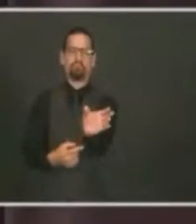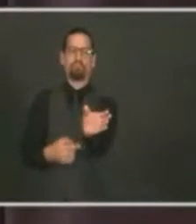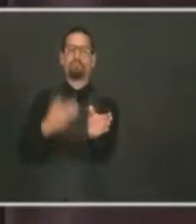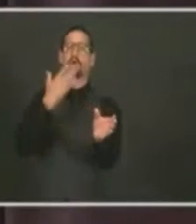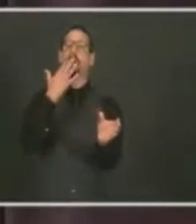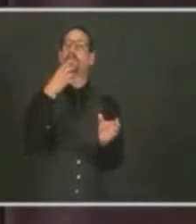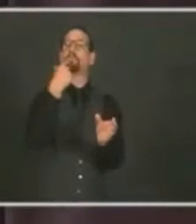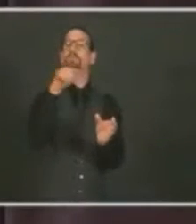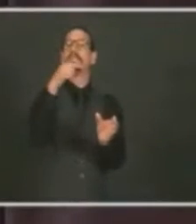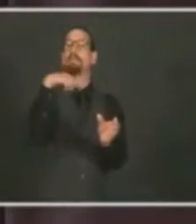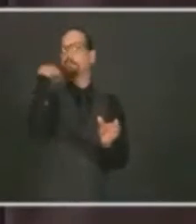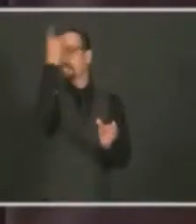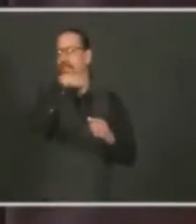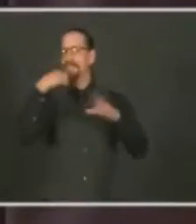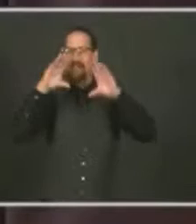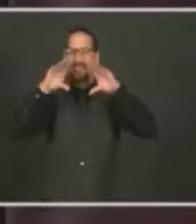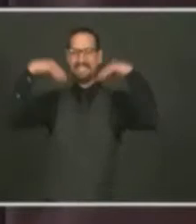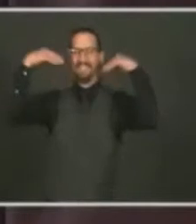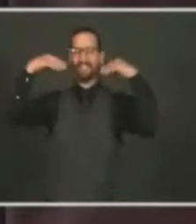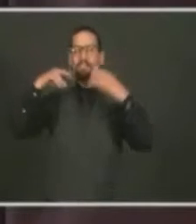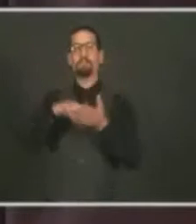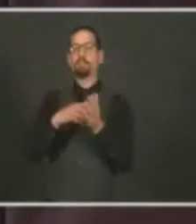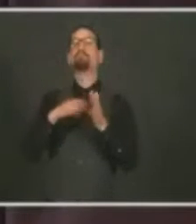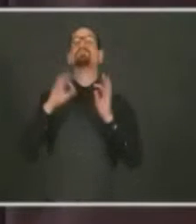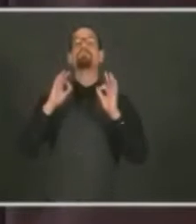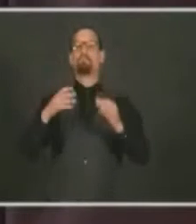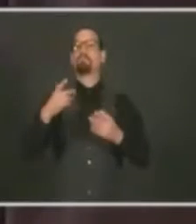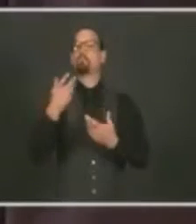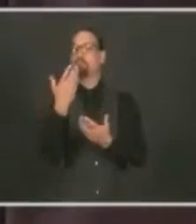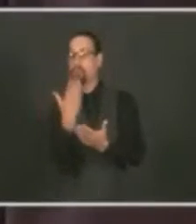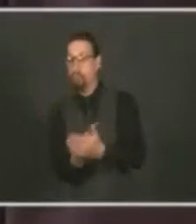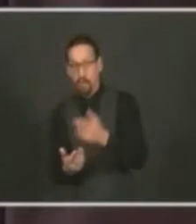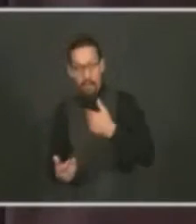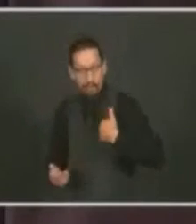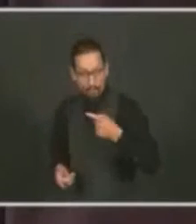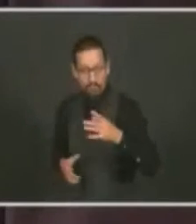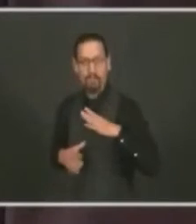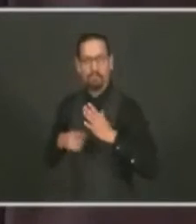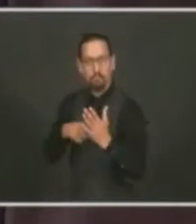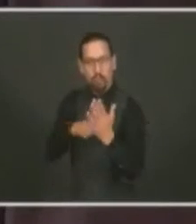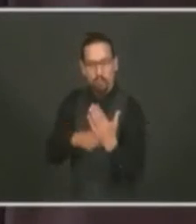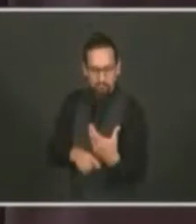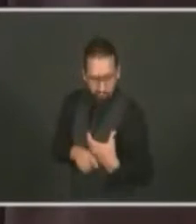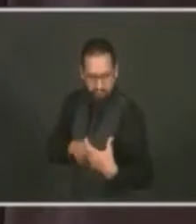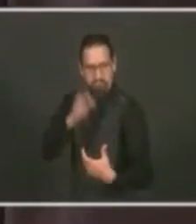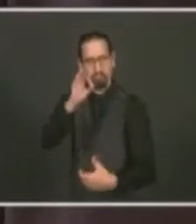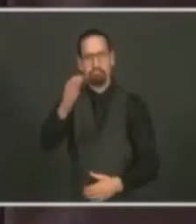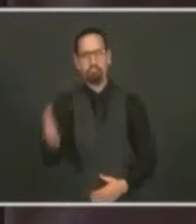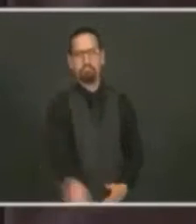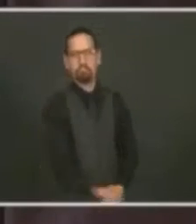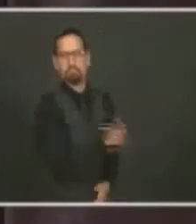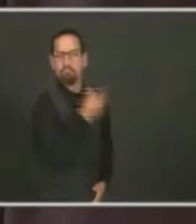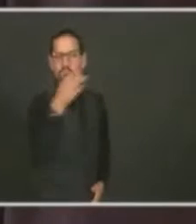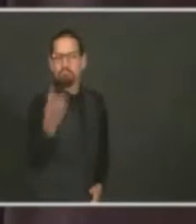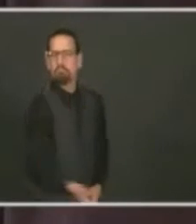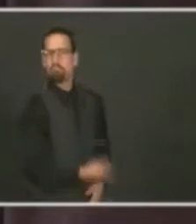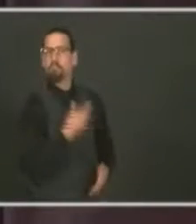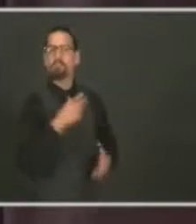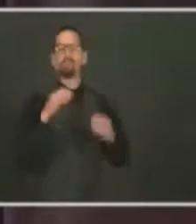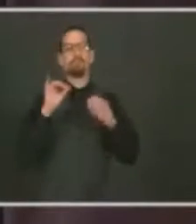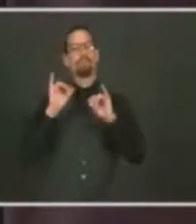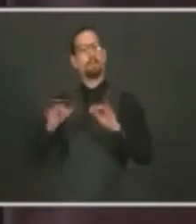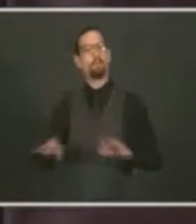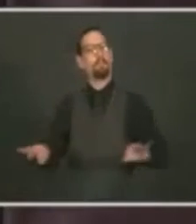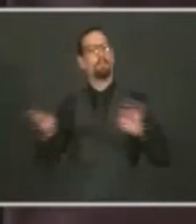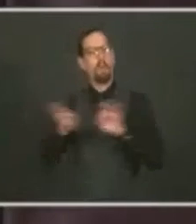doing the health screening of customers and staff, and for some of the manufacturers that need to do a better job